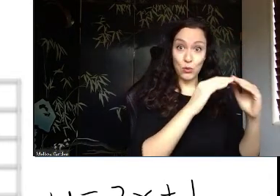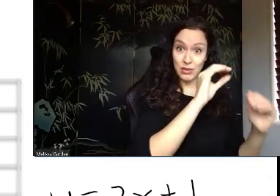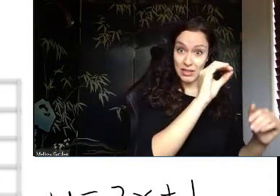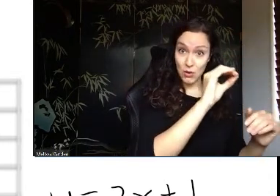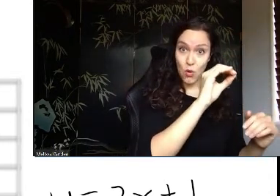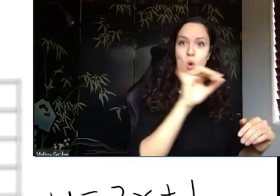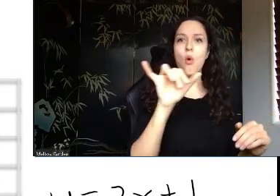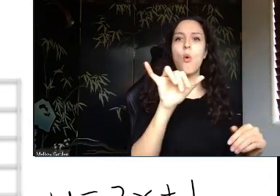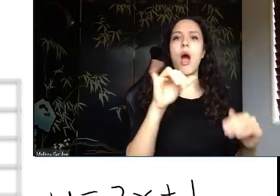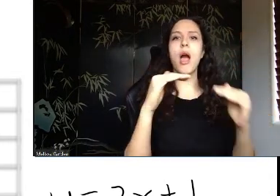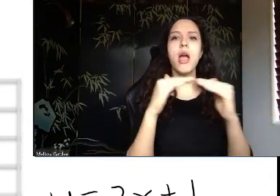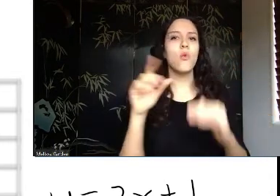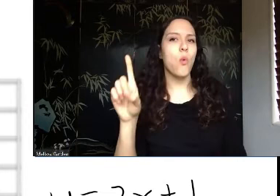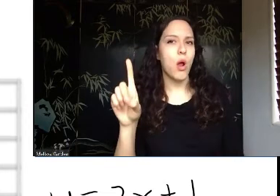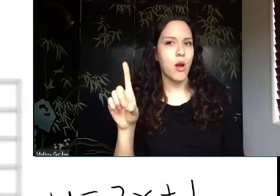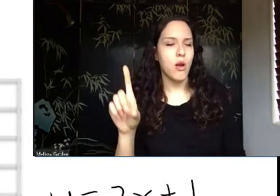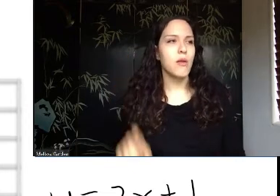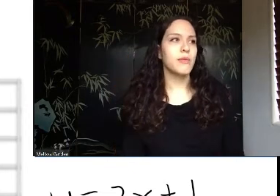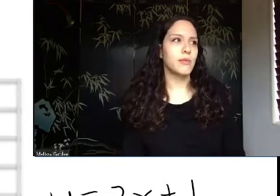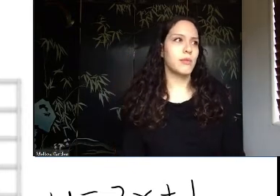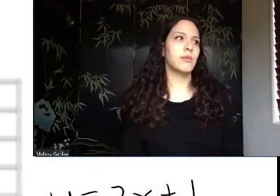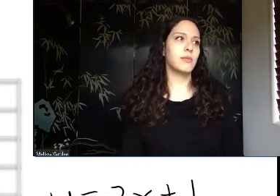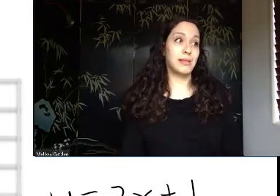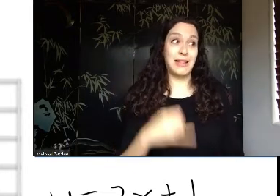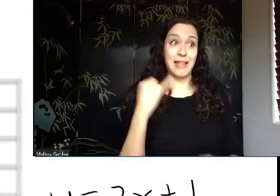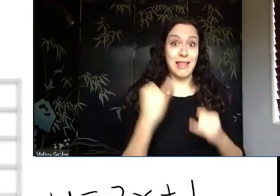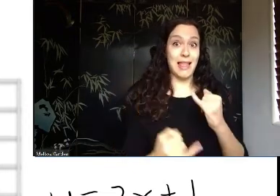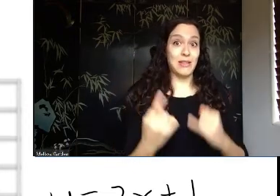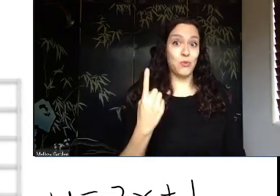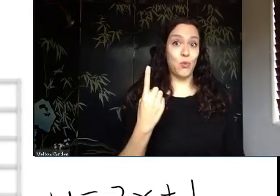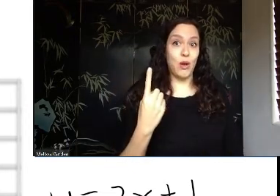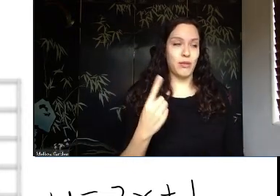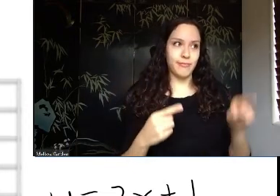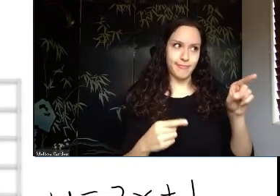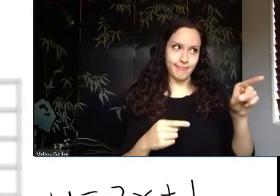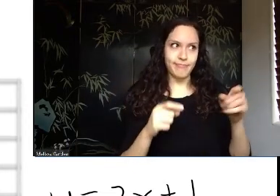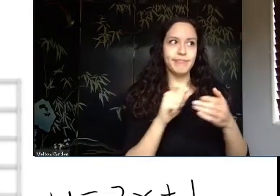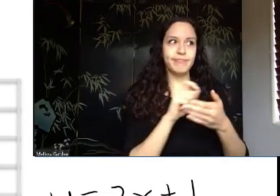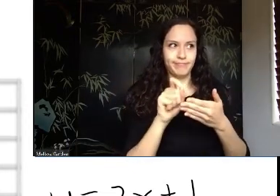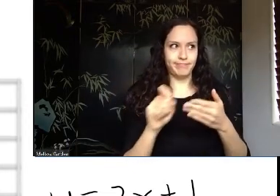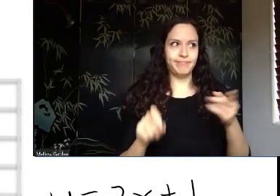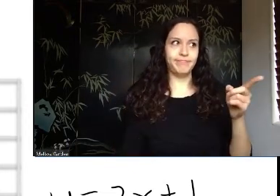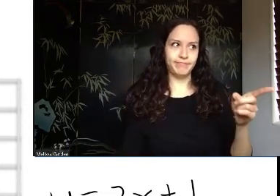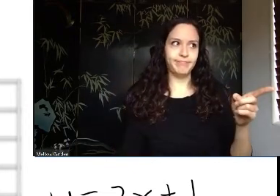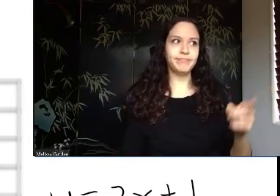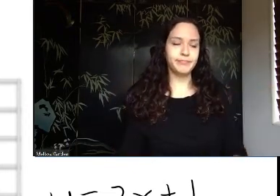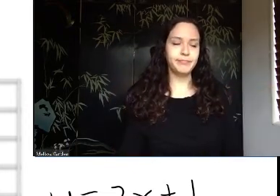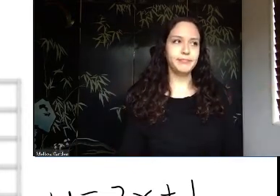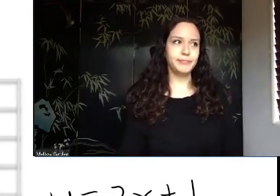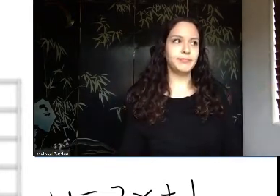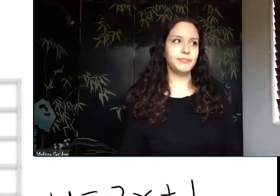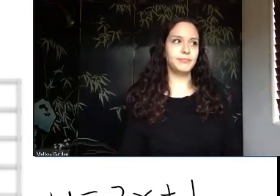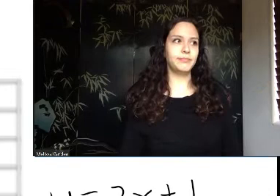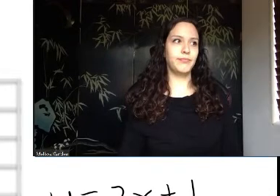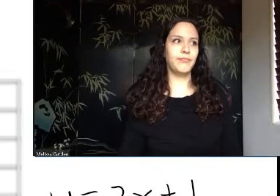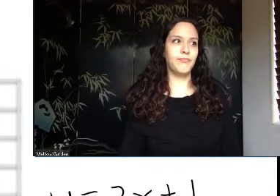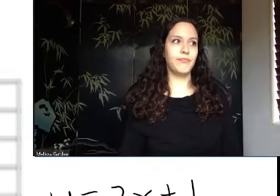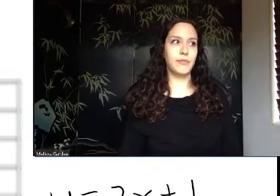one, I got to plug in 1. Y equals 2x plus 1. That's our original equation.